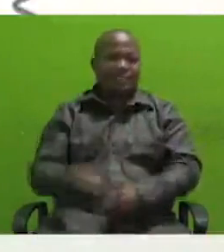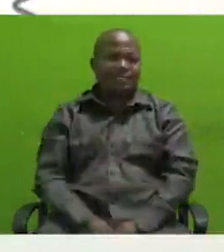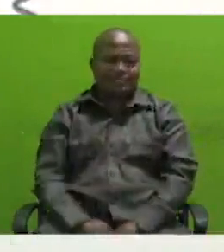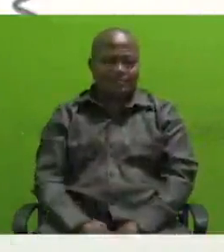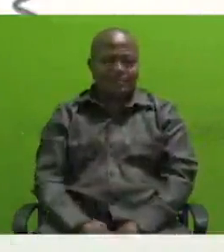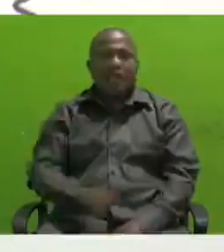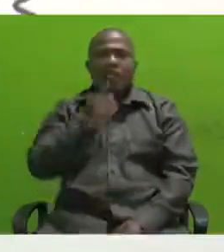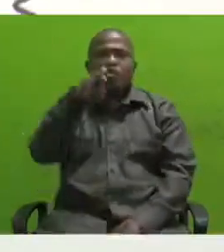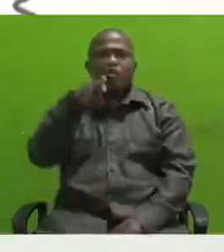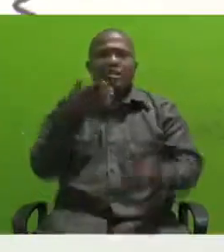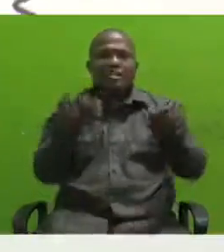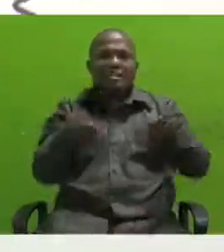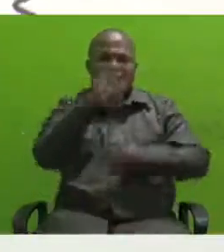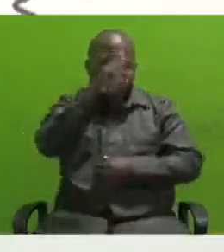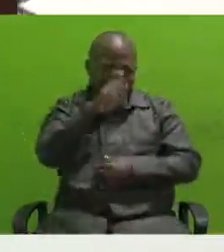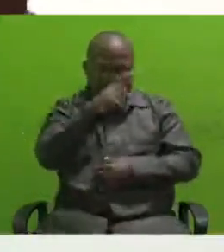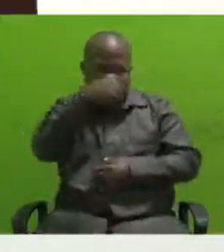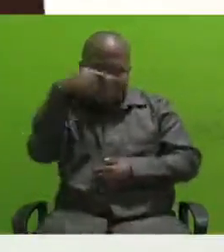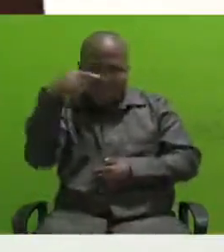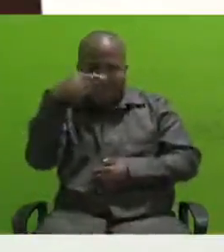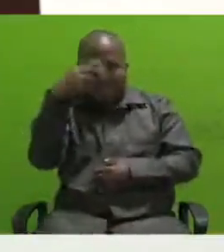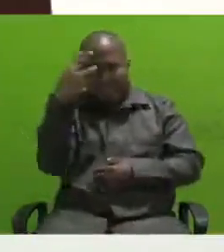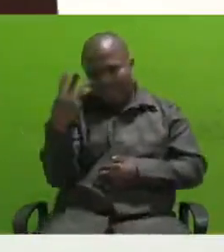minus. So it is x minus